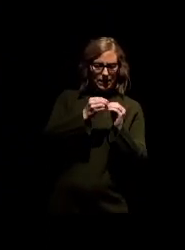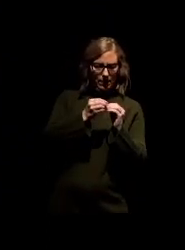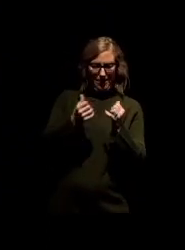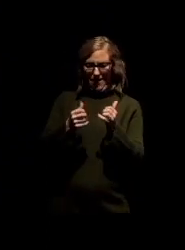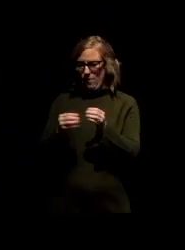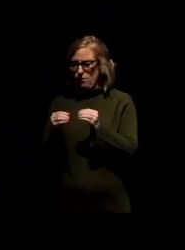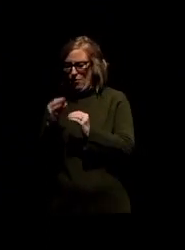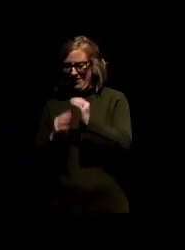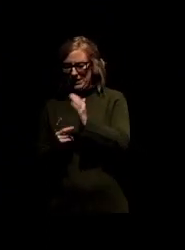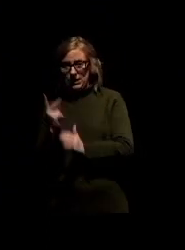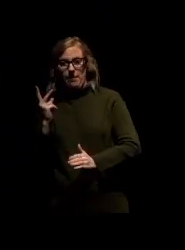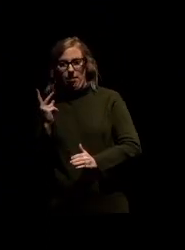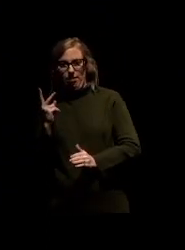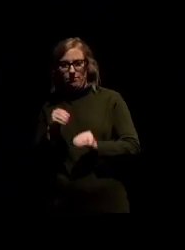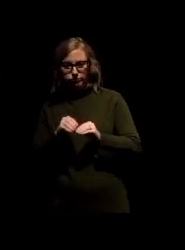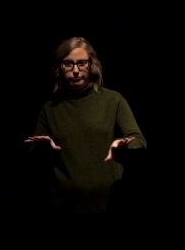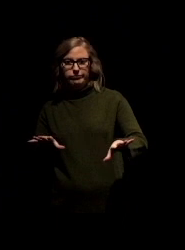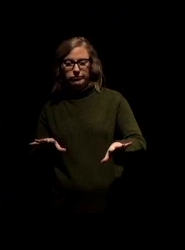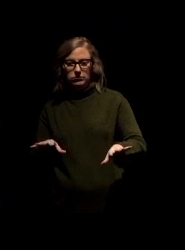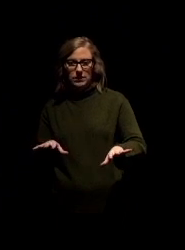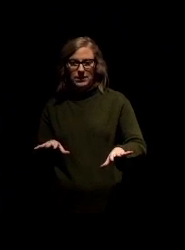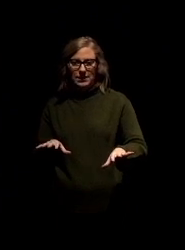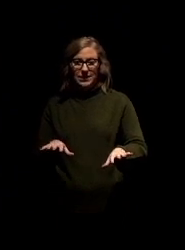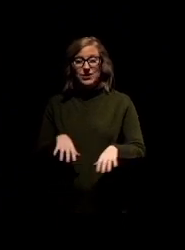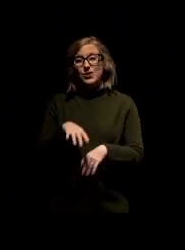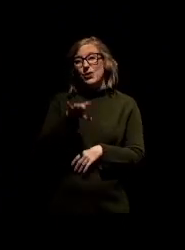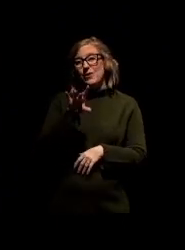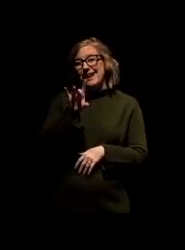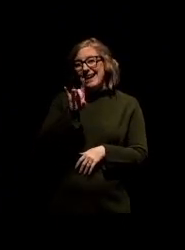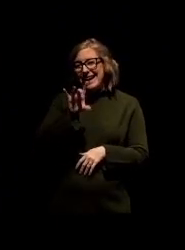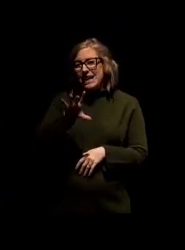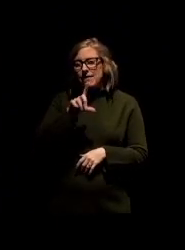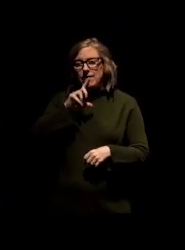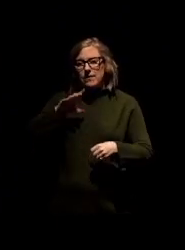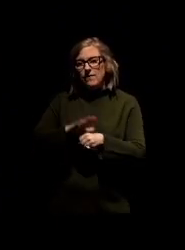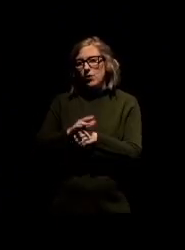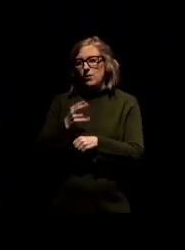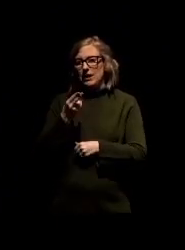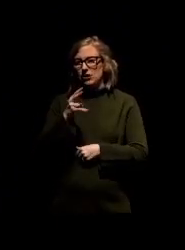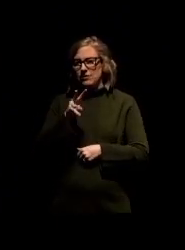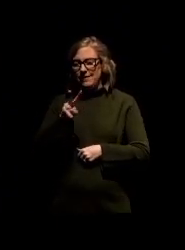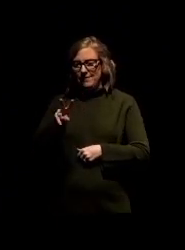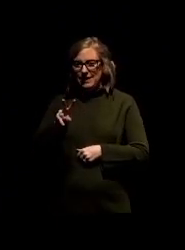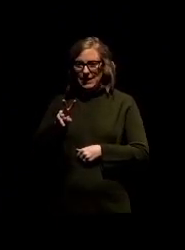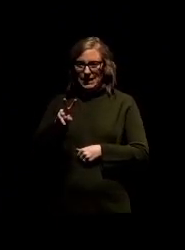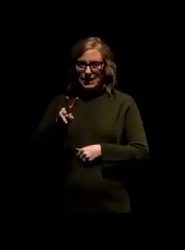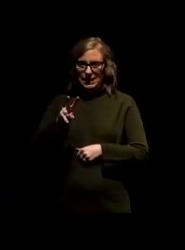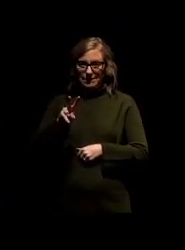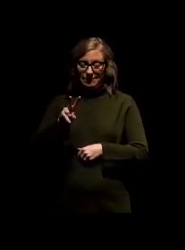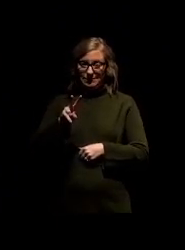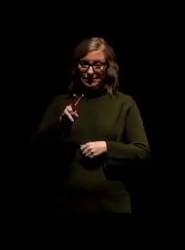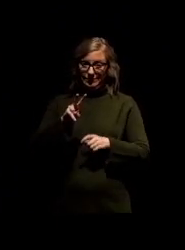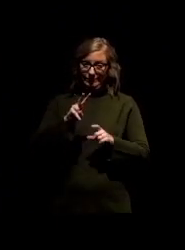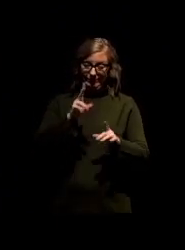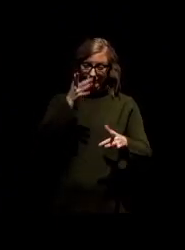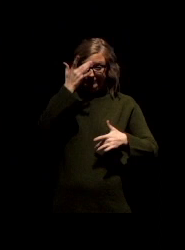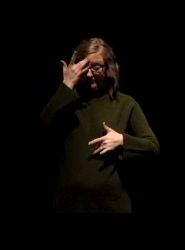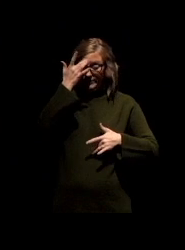that 36-month period, 85 confirmed HIV cases were linked directly